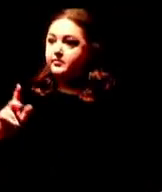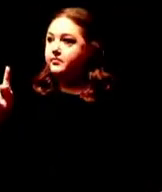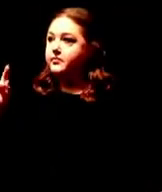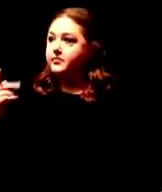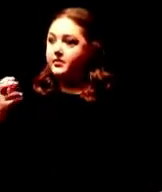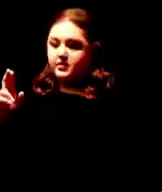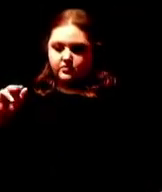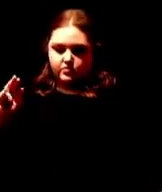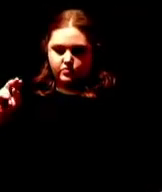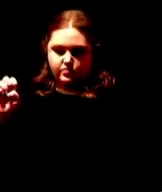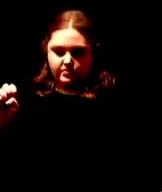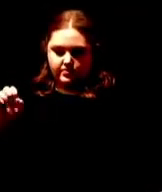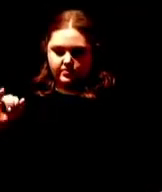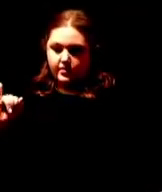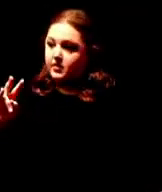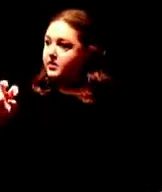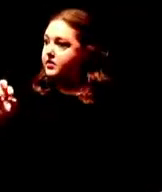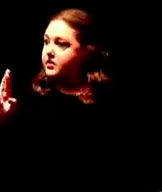Catherine Iverson.